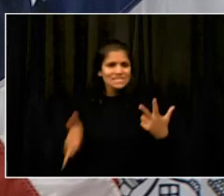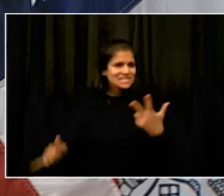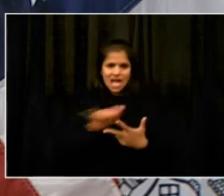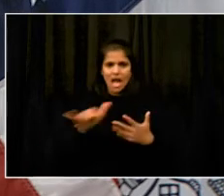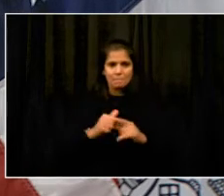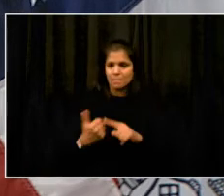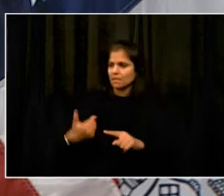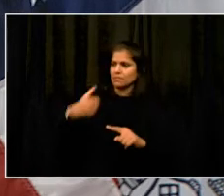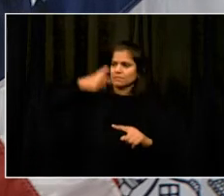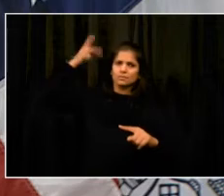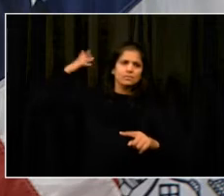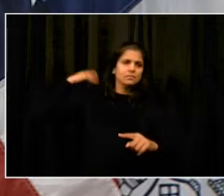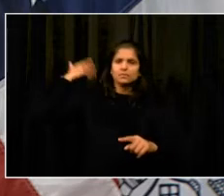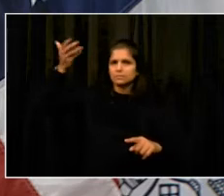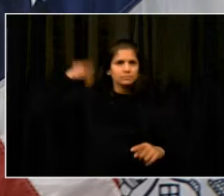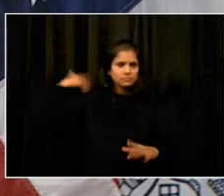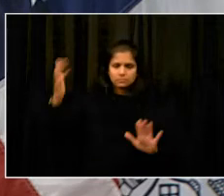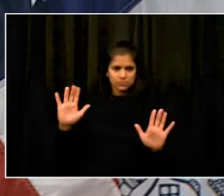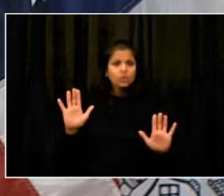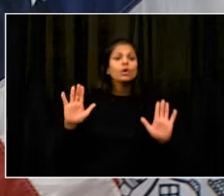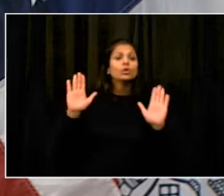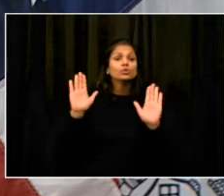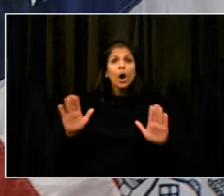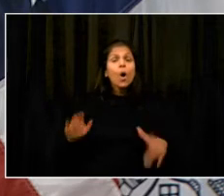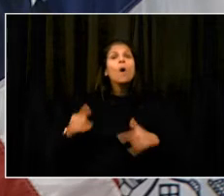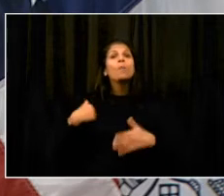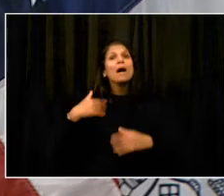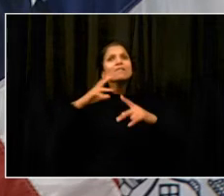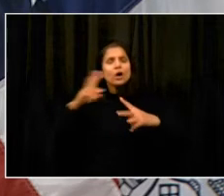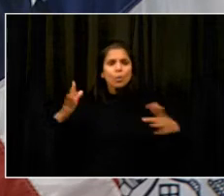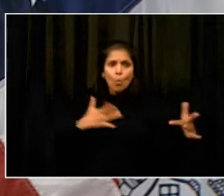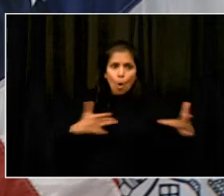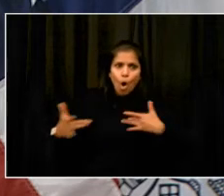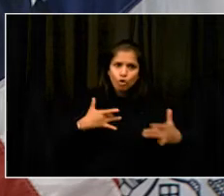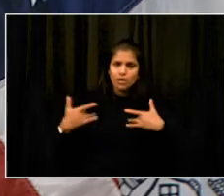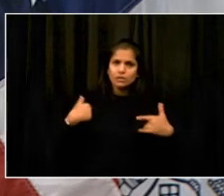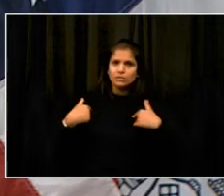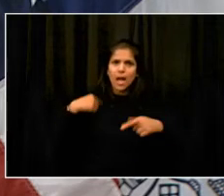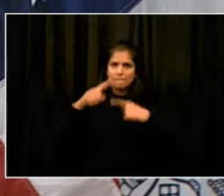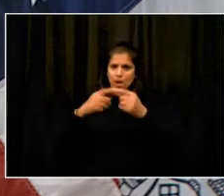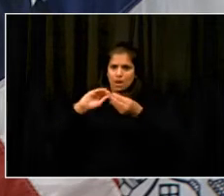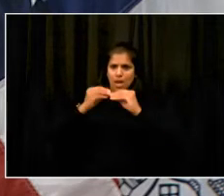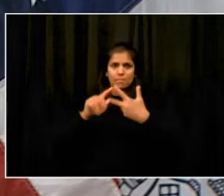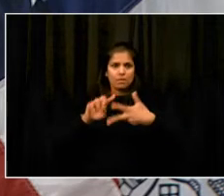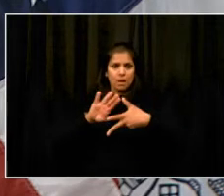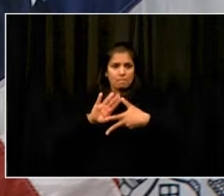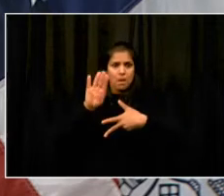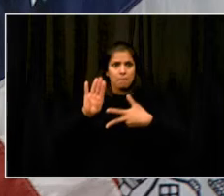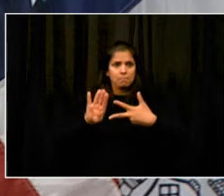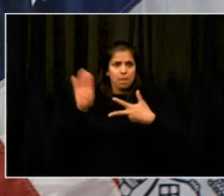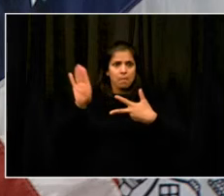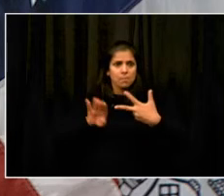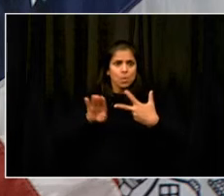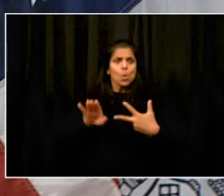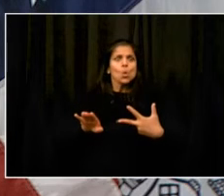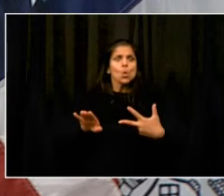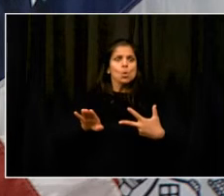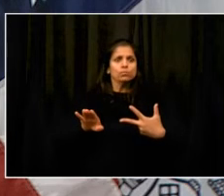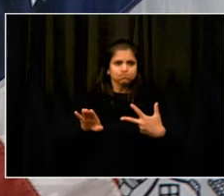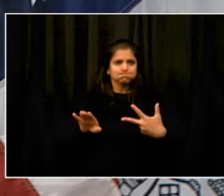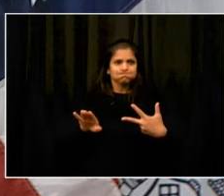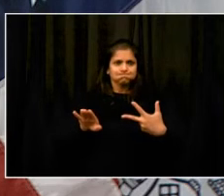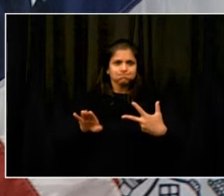worried about this uptick in cases. There's a lot we need to do to address it. Our health commissioner couldn't have been